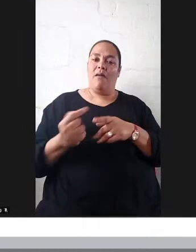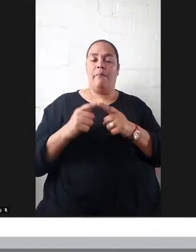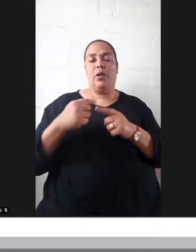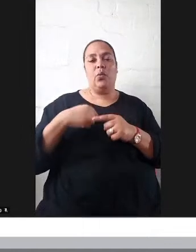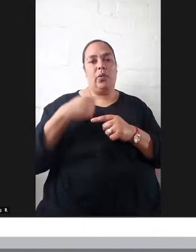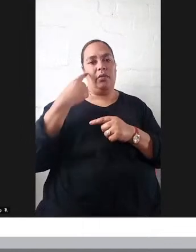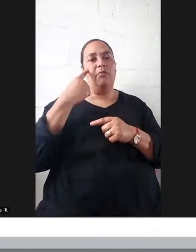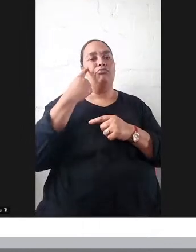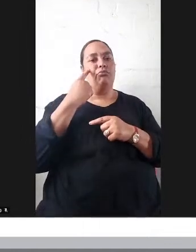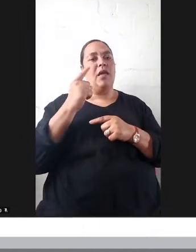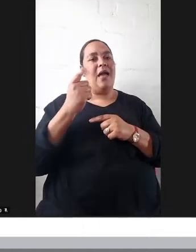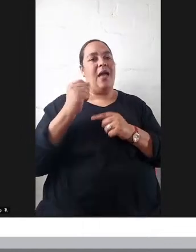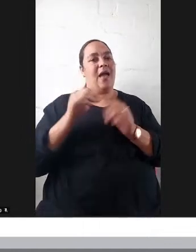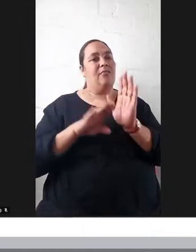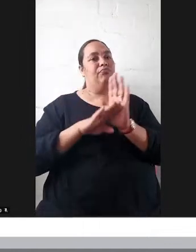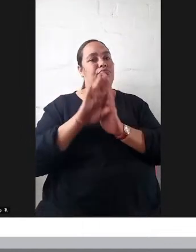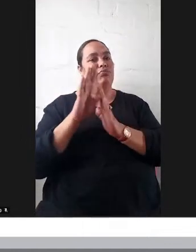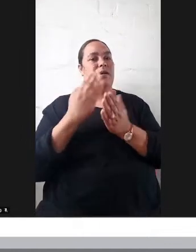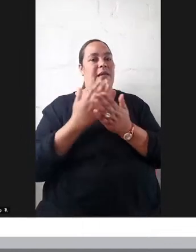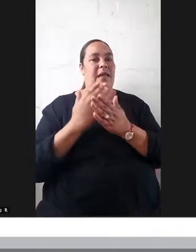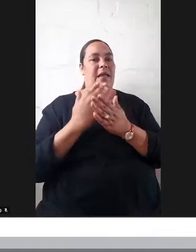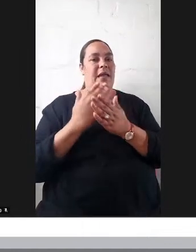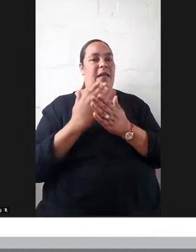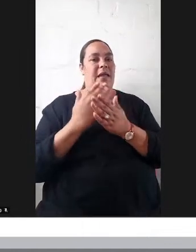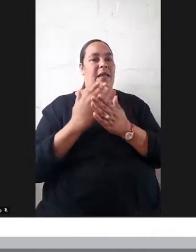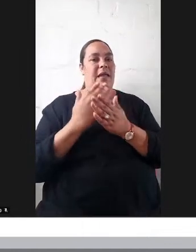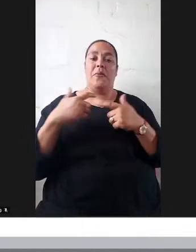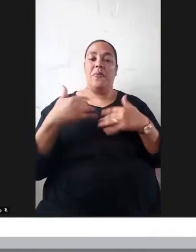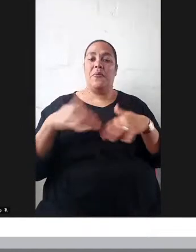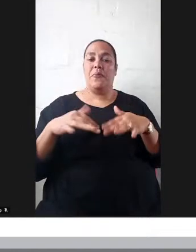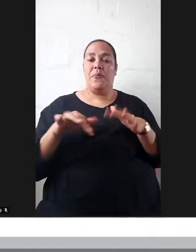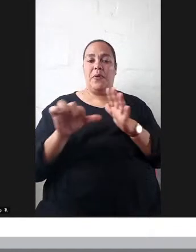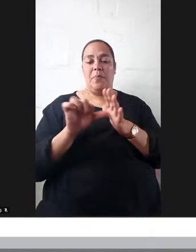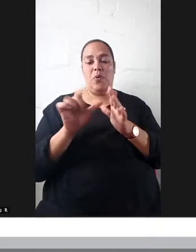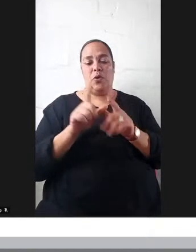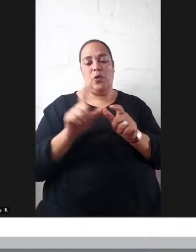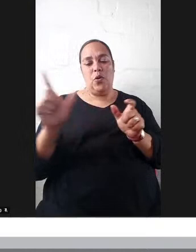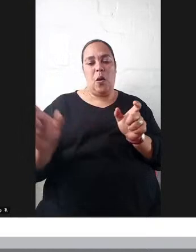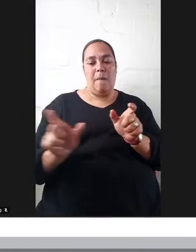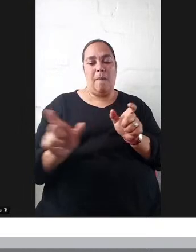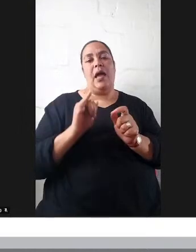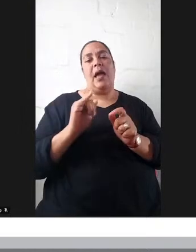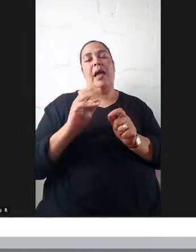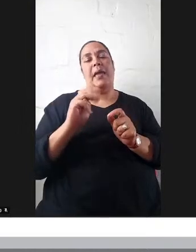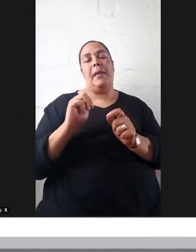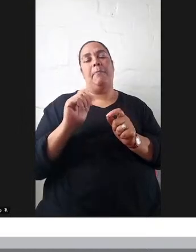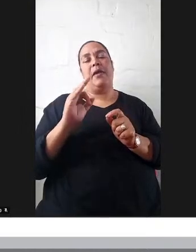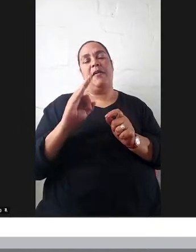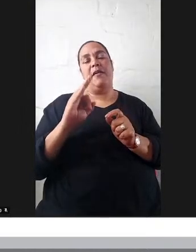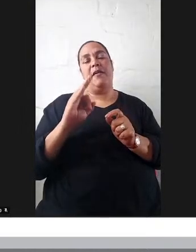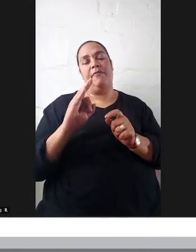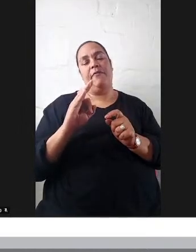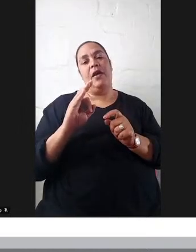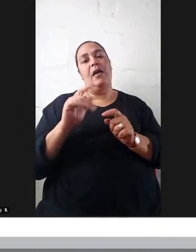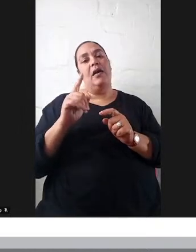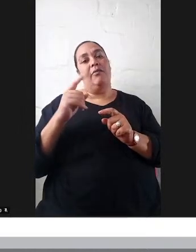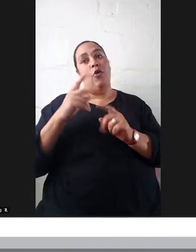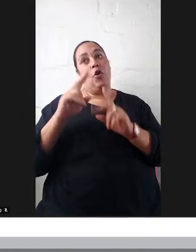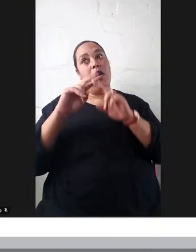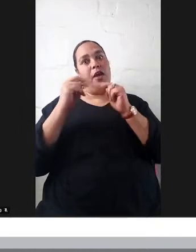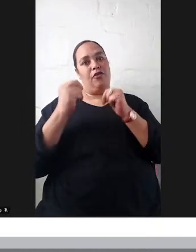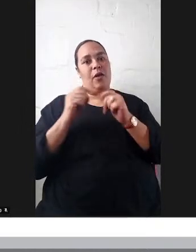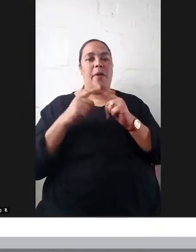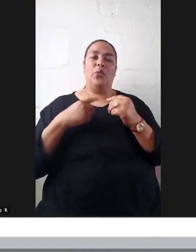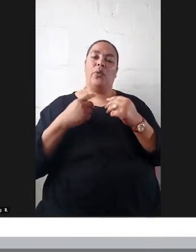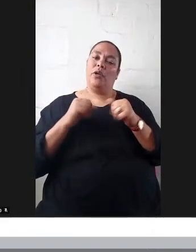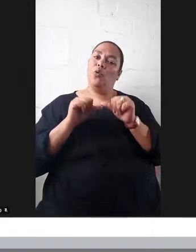prospects to become one of the core components of the new IFMS nationally. And so we're continuing to roll out the modules